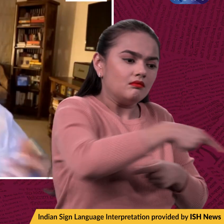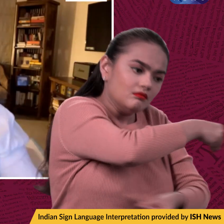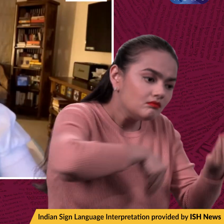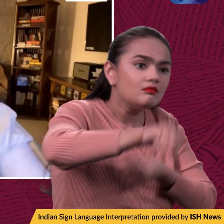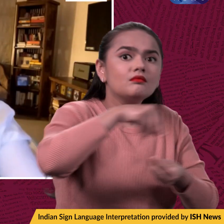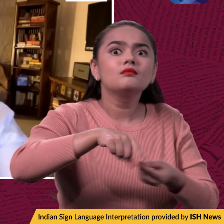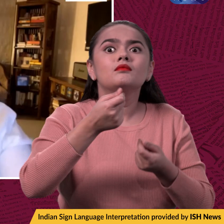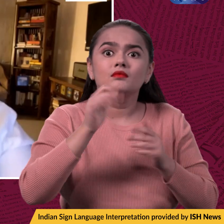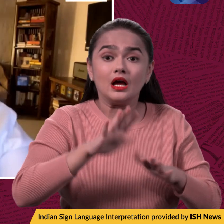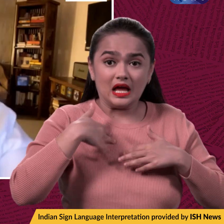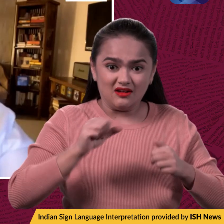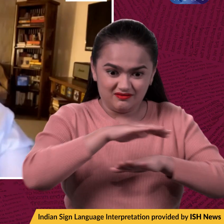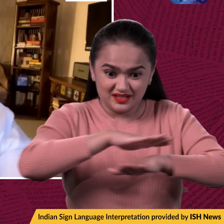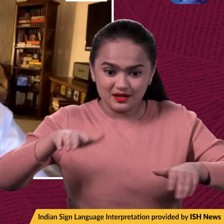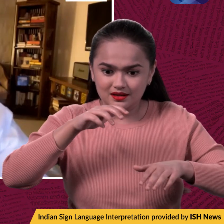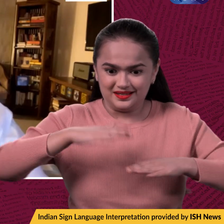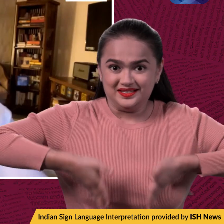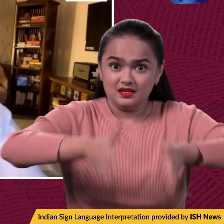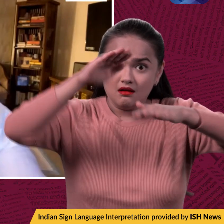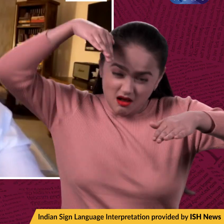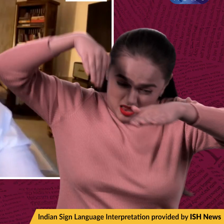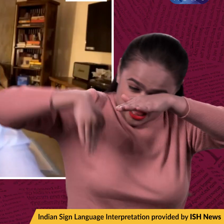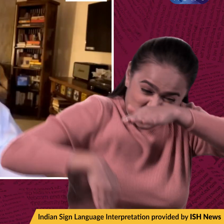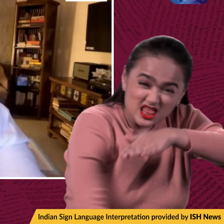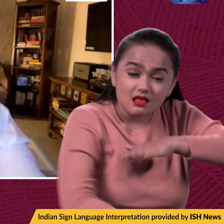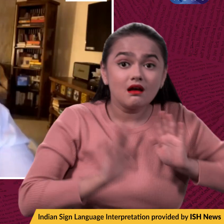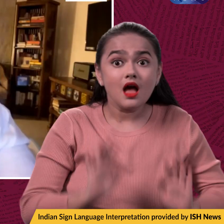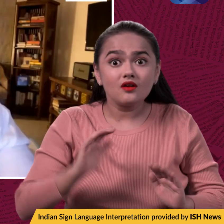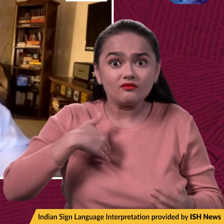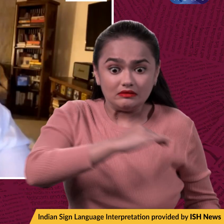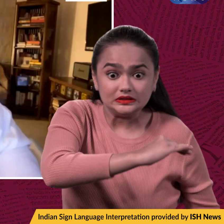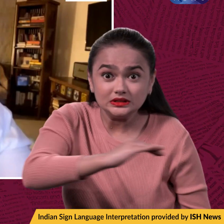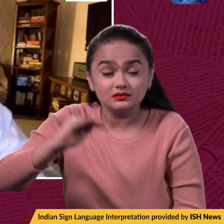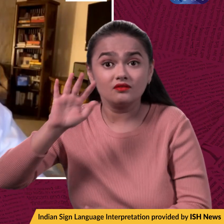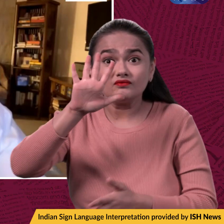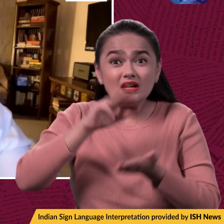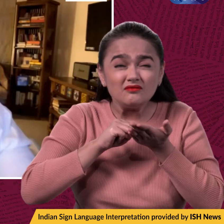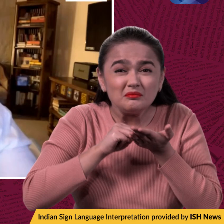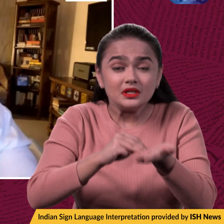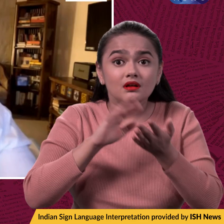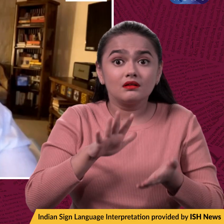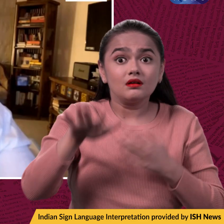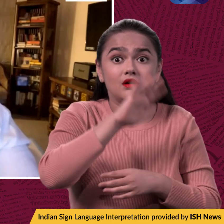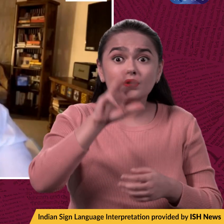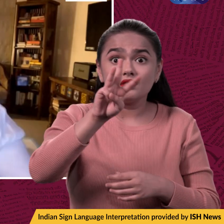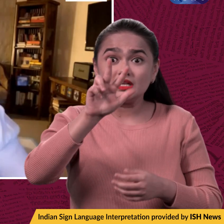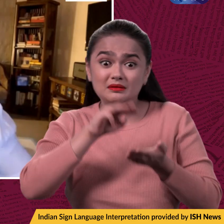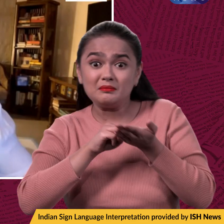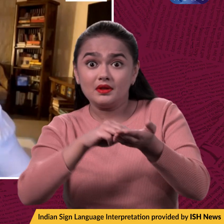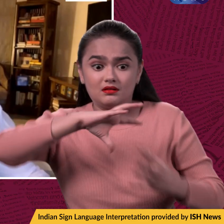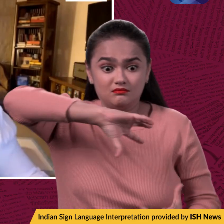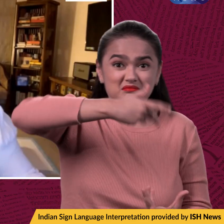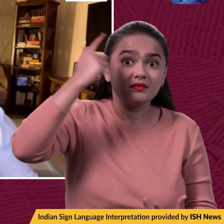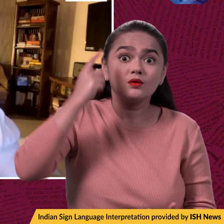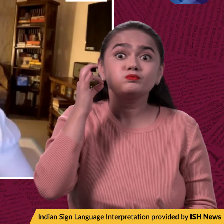oil underground on the western and the eastern coast of the country, and will be releasing 5 million barrels out of that 38 million barrels